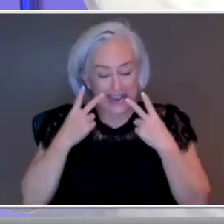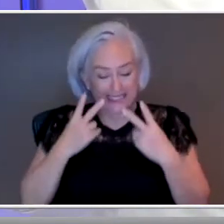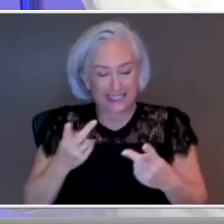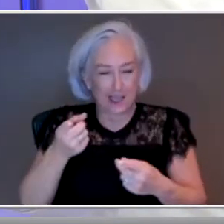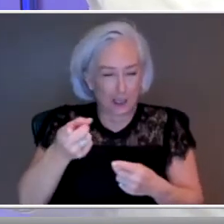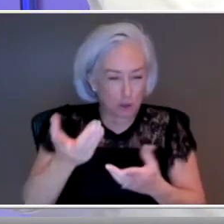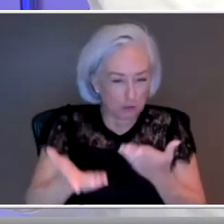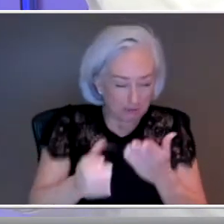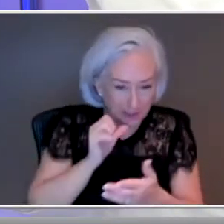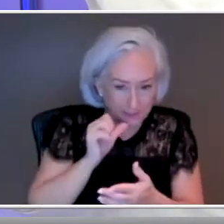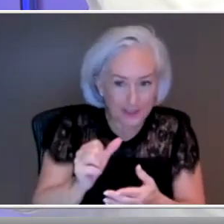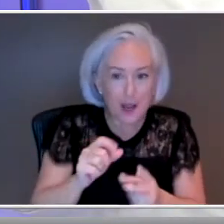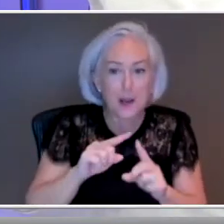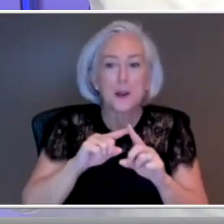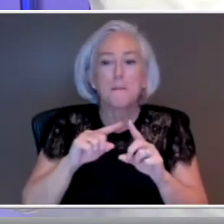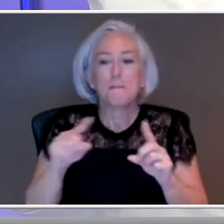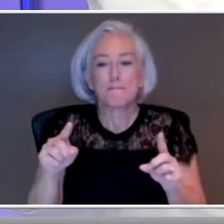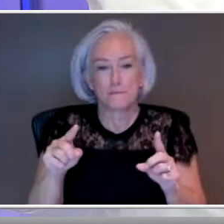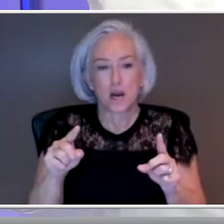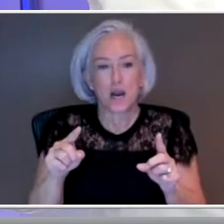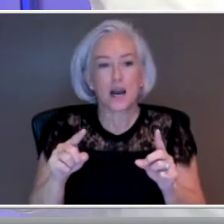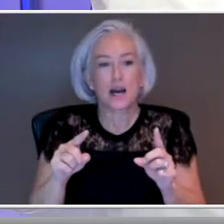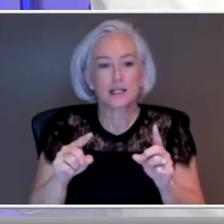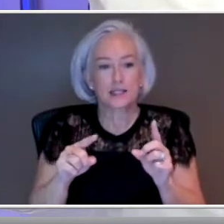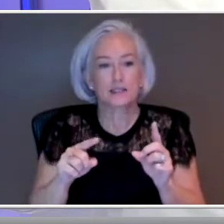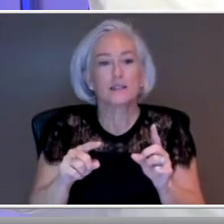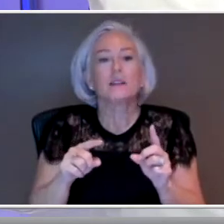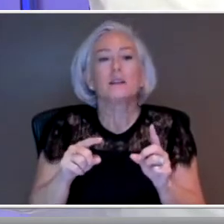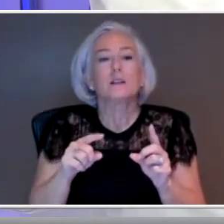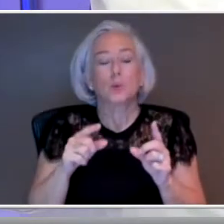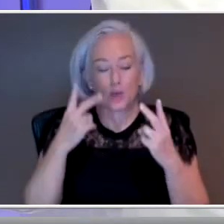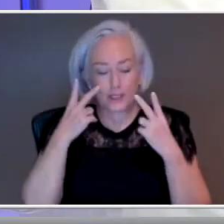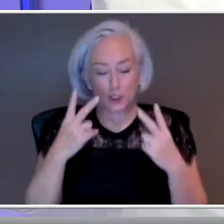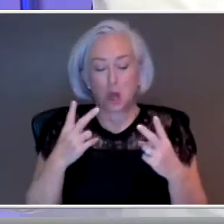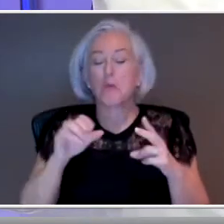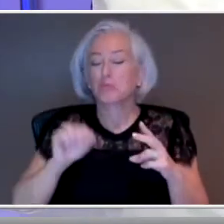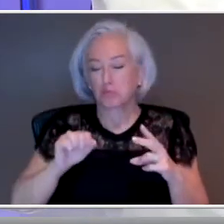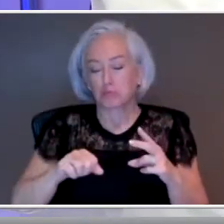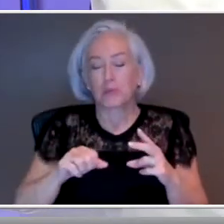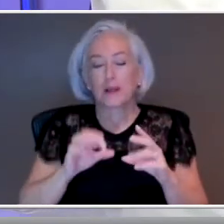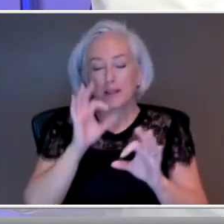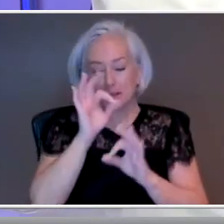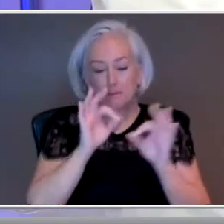deliver the beads from the left to be safe. And so if we can go to the next image. Okay.